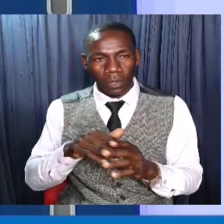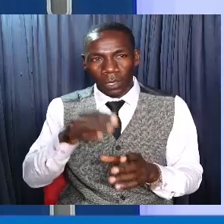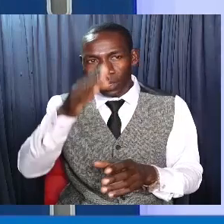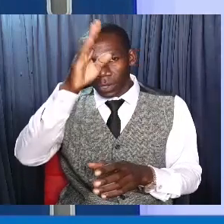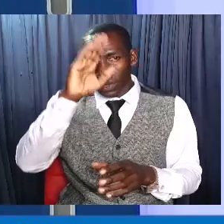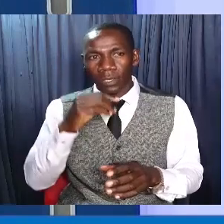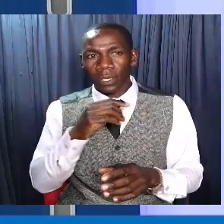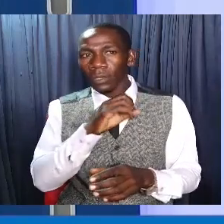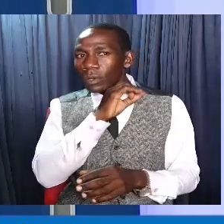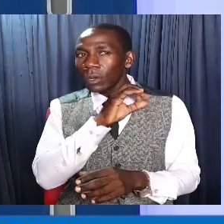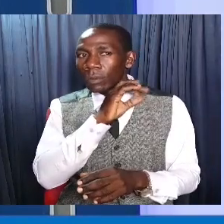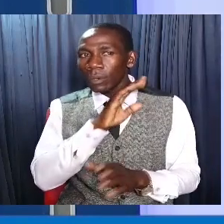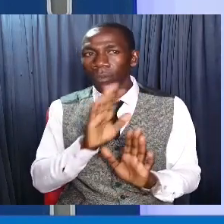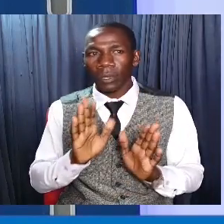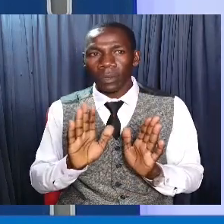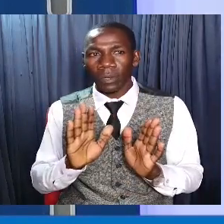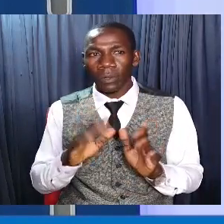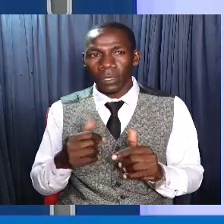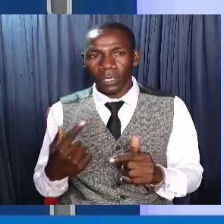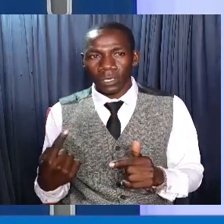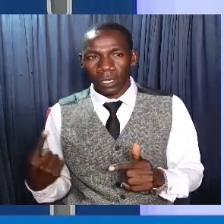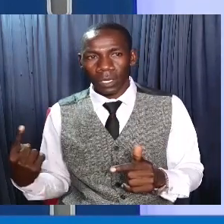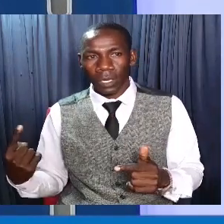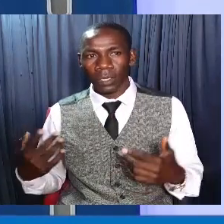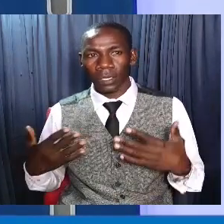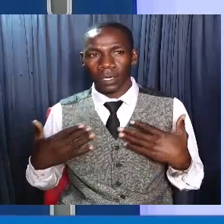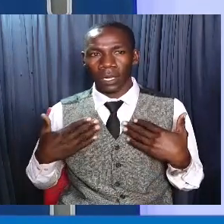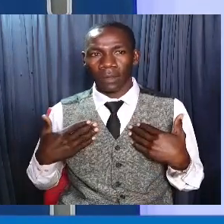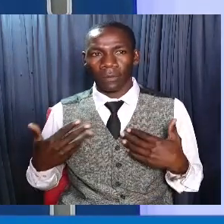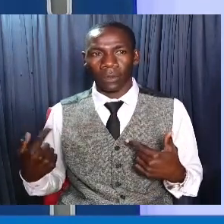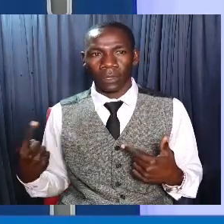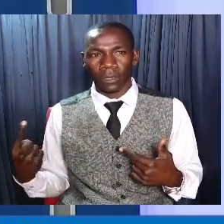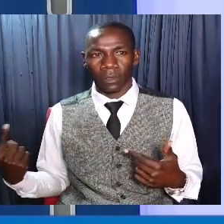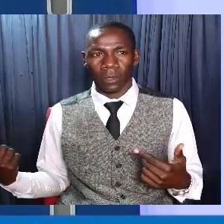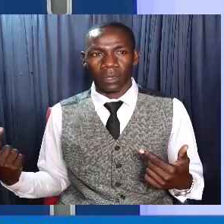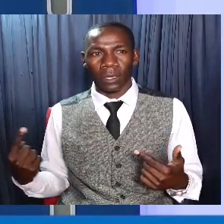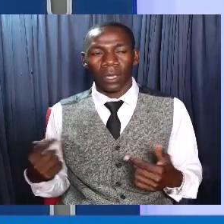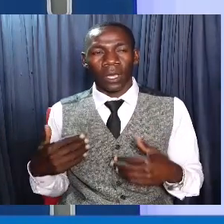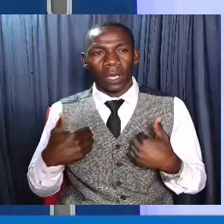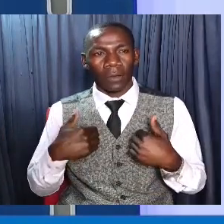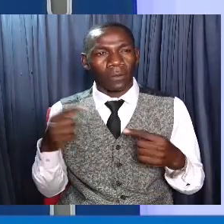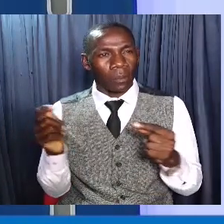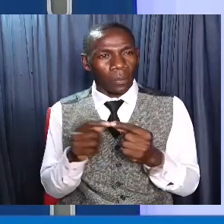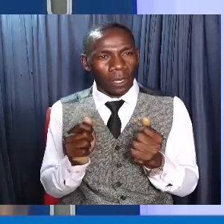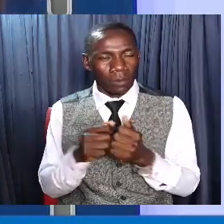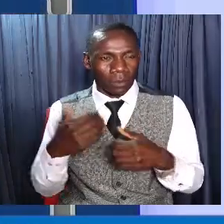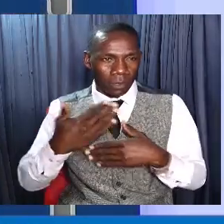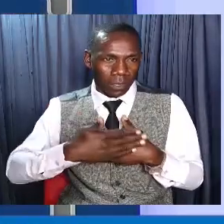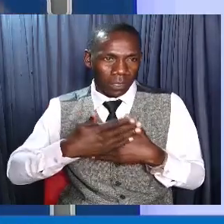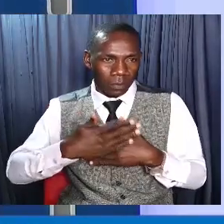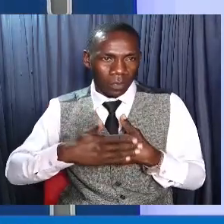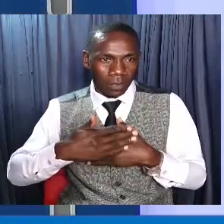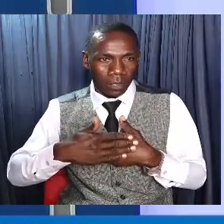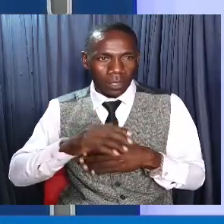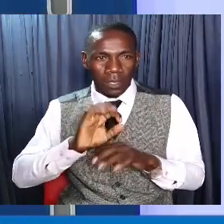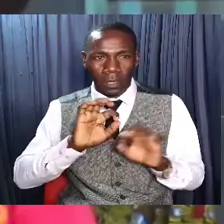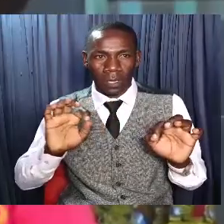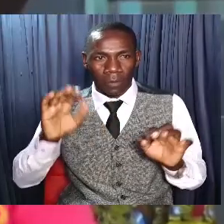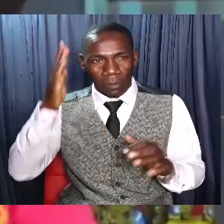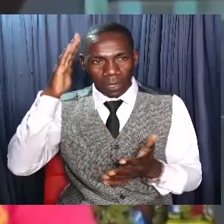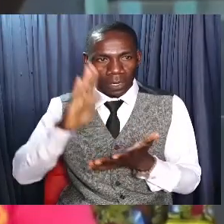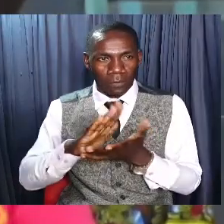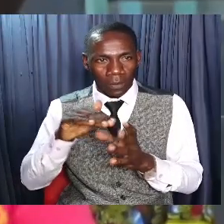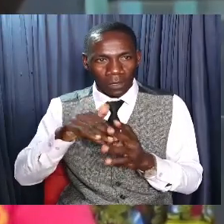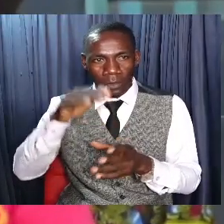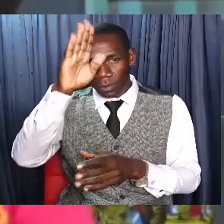Alisema tununukiane. And God said don't murmur against each other. Mpendane. Love one another. Wewe umeja uchungu na jirani yako. You are full of bitterness to your neighbor. Huamini Mungu. You don't believe